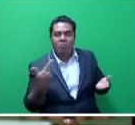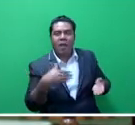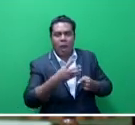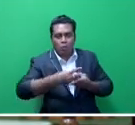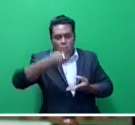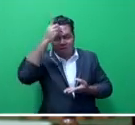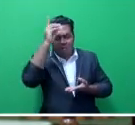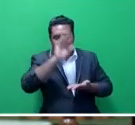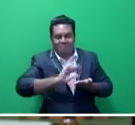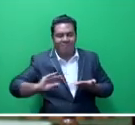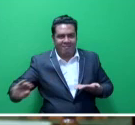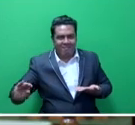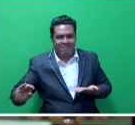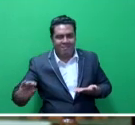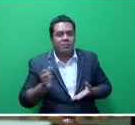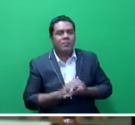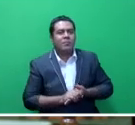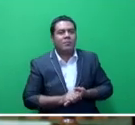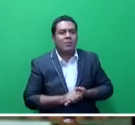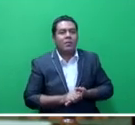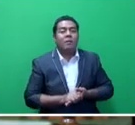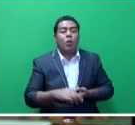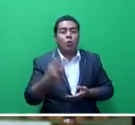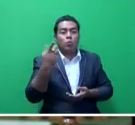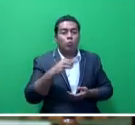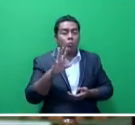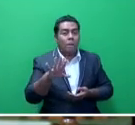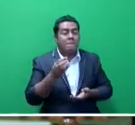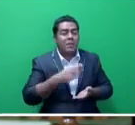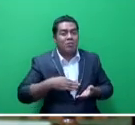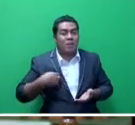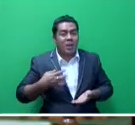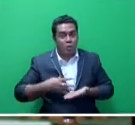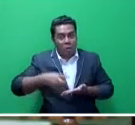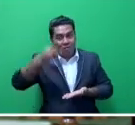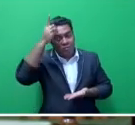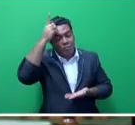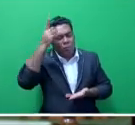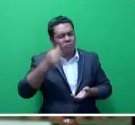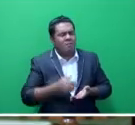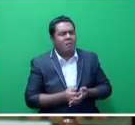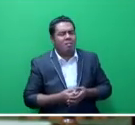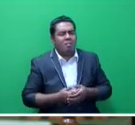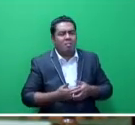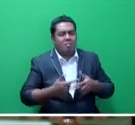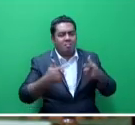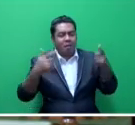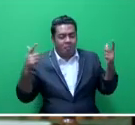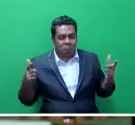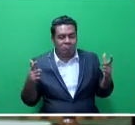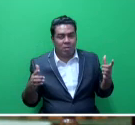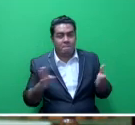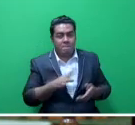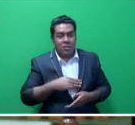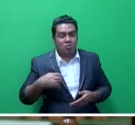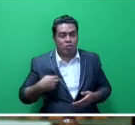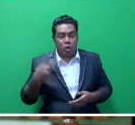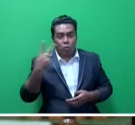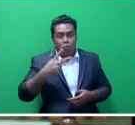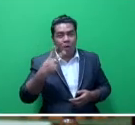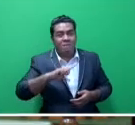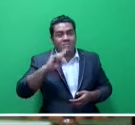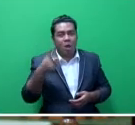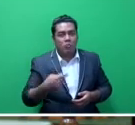includes $442.9 million to the Ministry of Education, which is actually the largest ministry with about 12,000